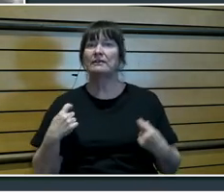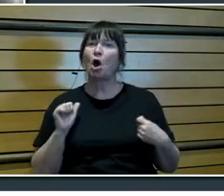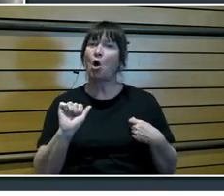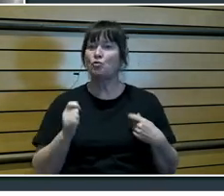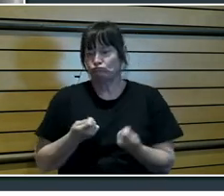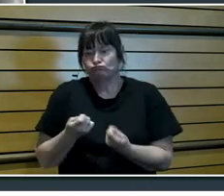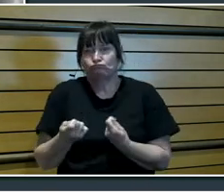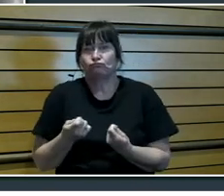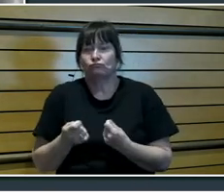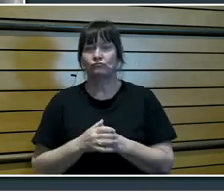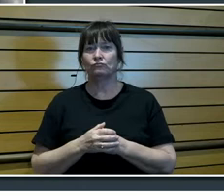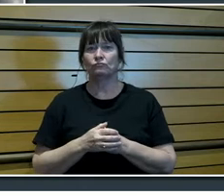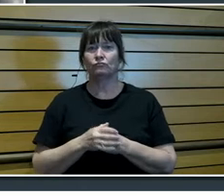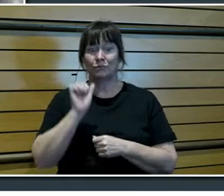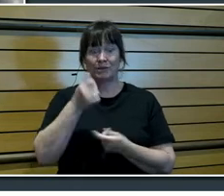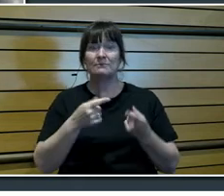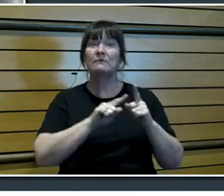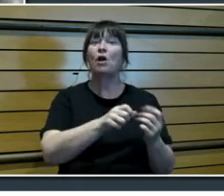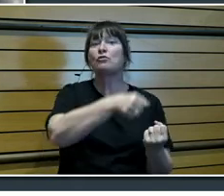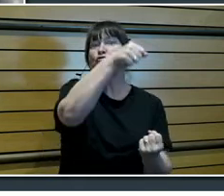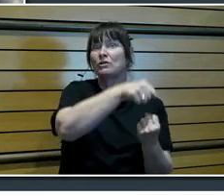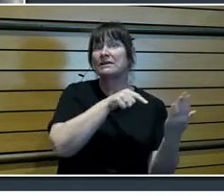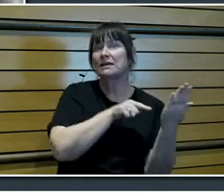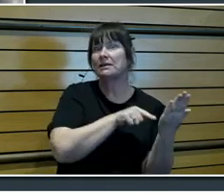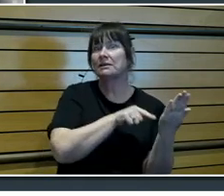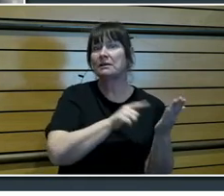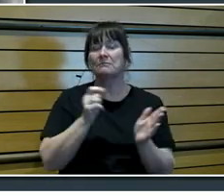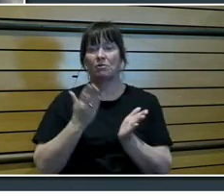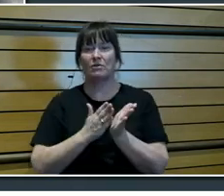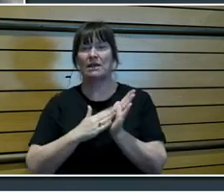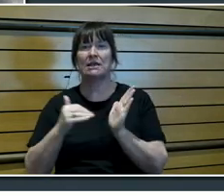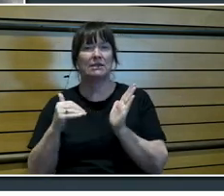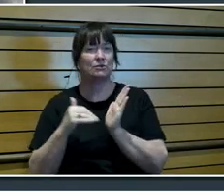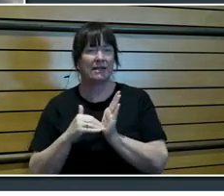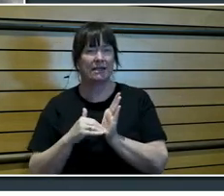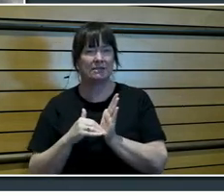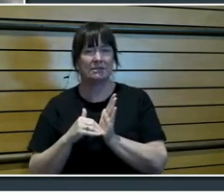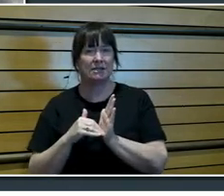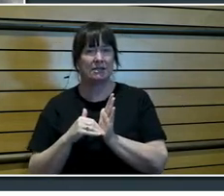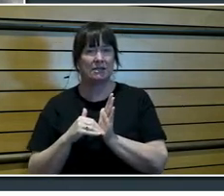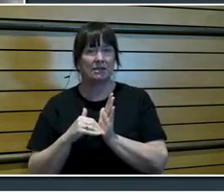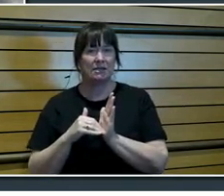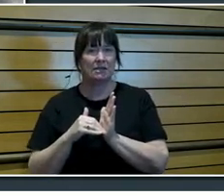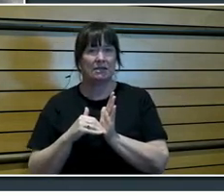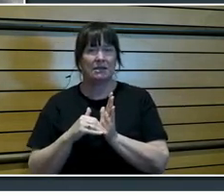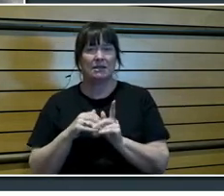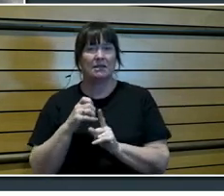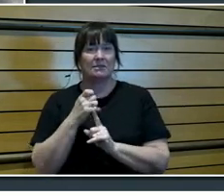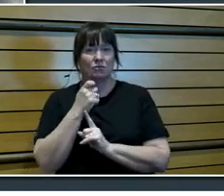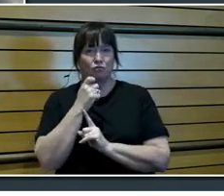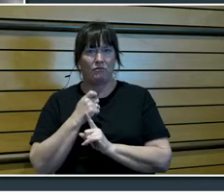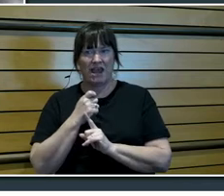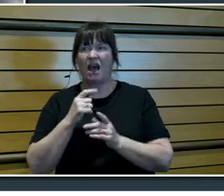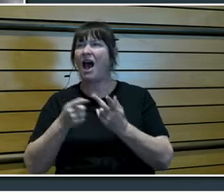Despite the treaty being our founding document, New Zealand is rare in modern democracies in not having special governance